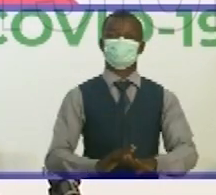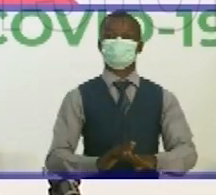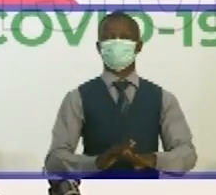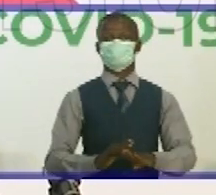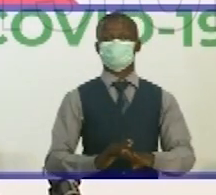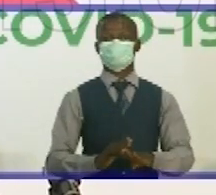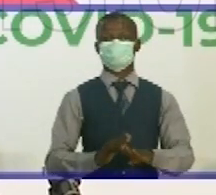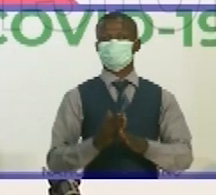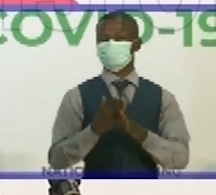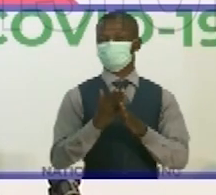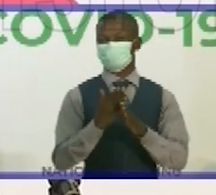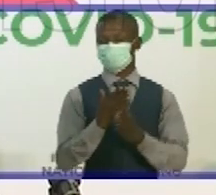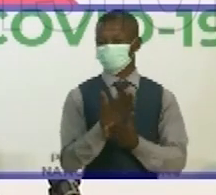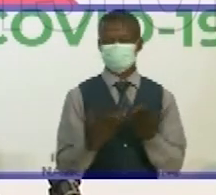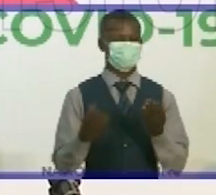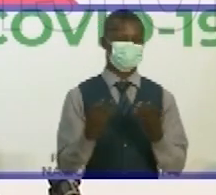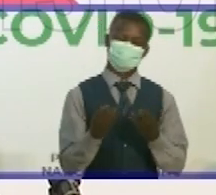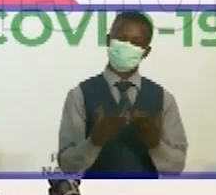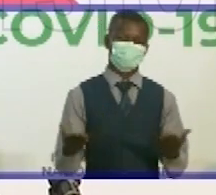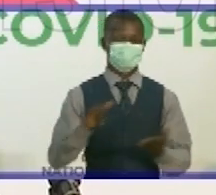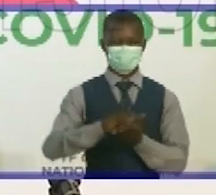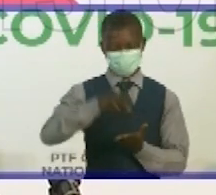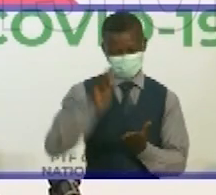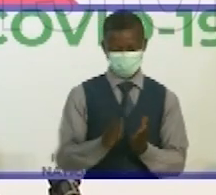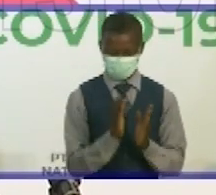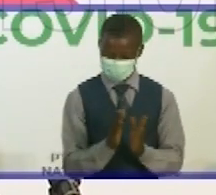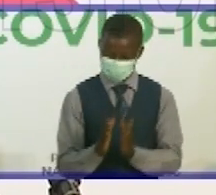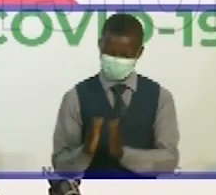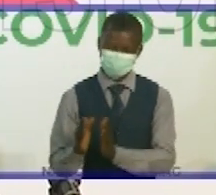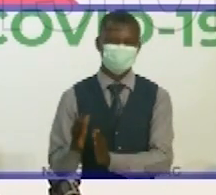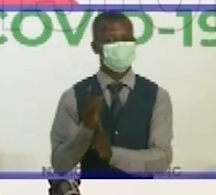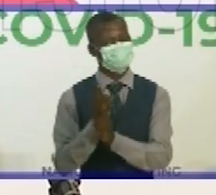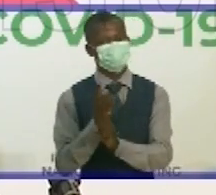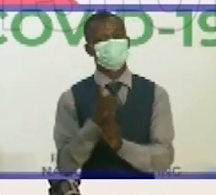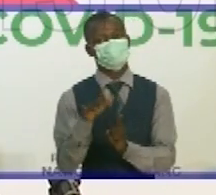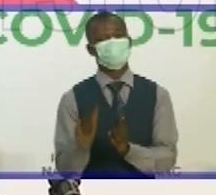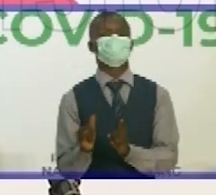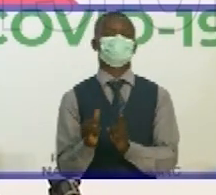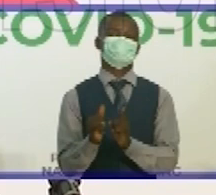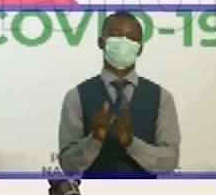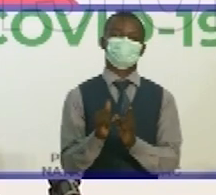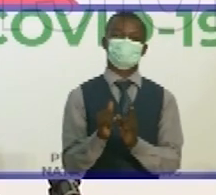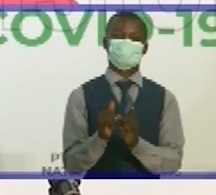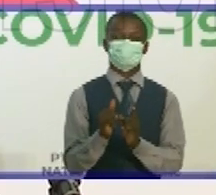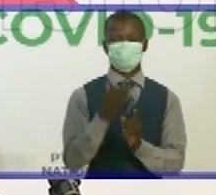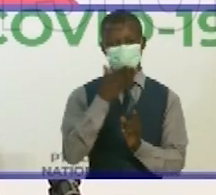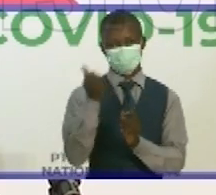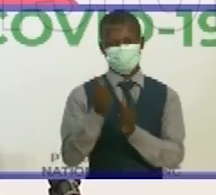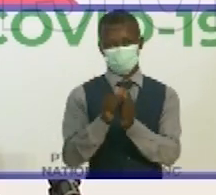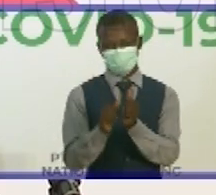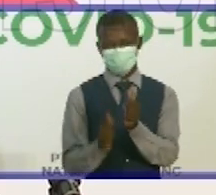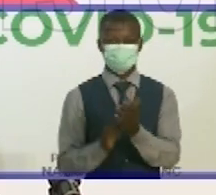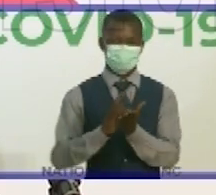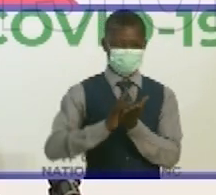there are so many things that we need to put in place, but that will be unfolded next week.